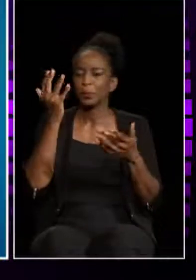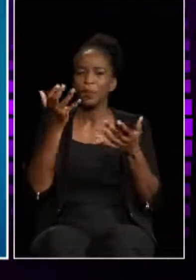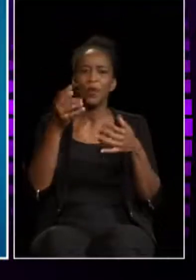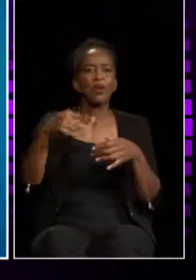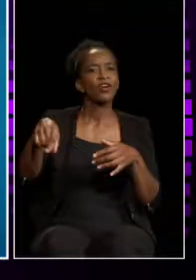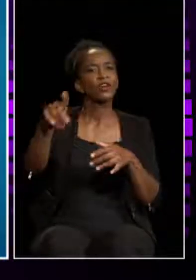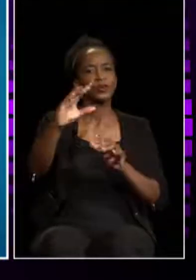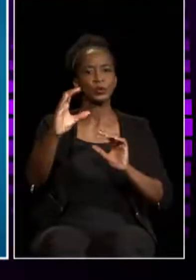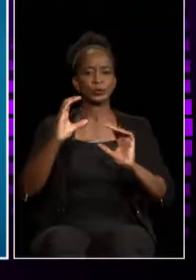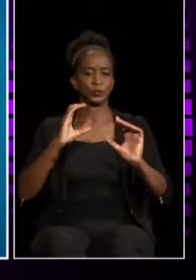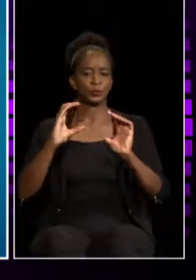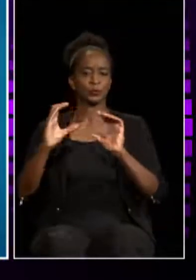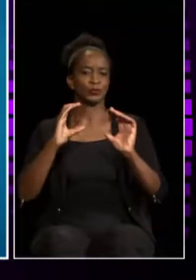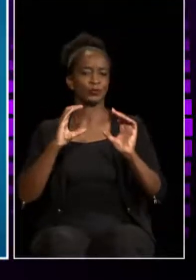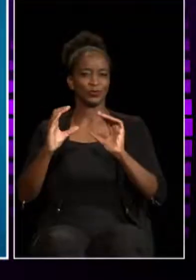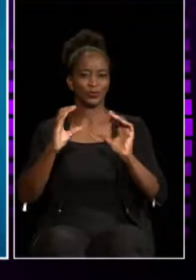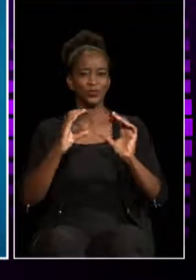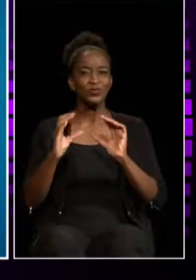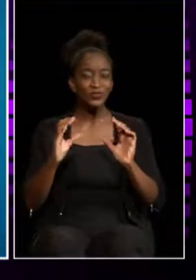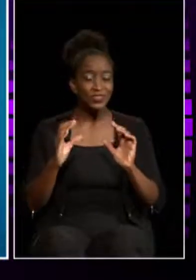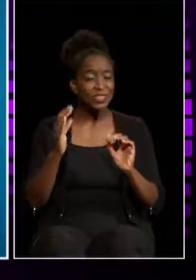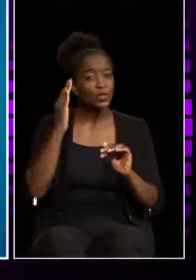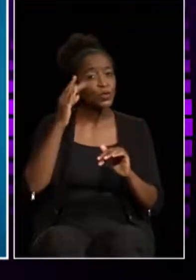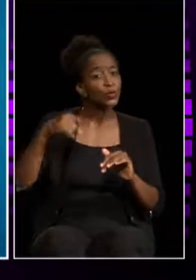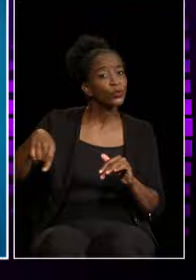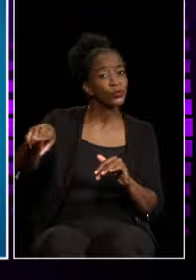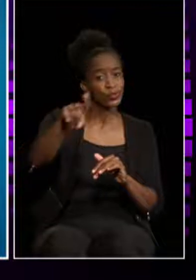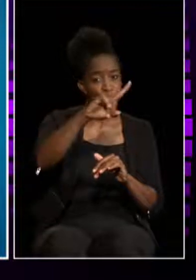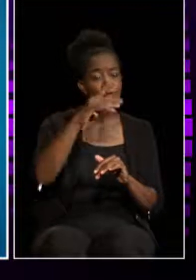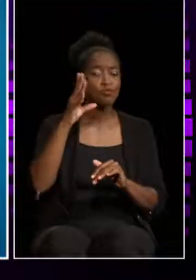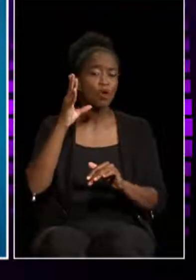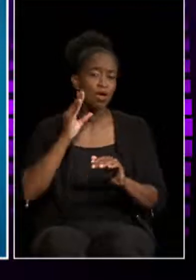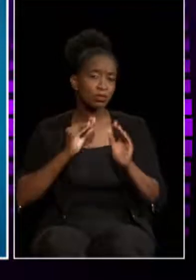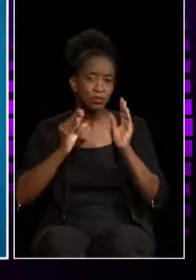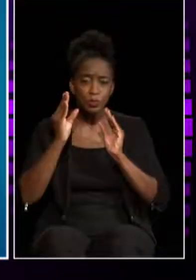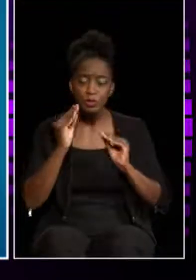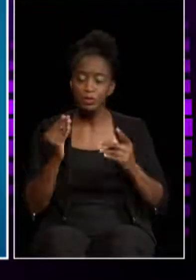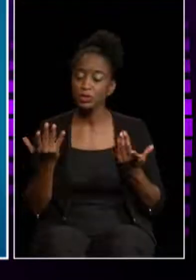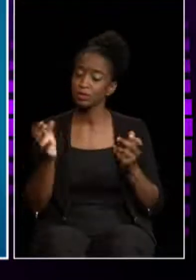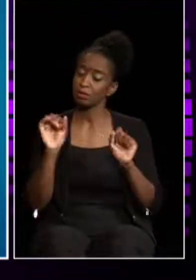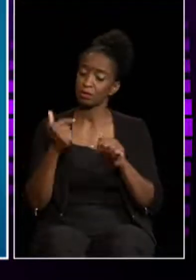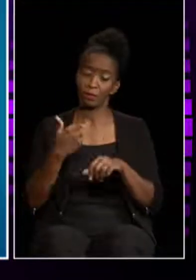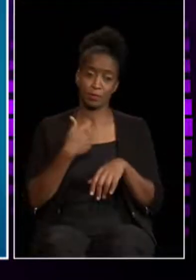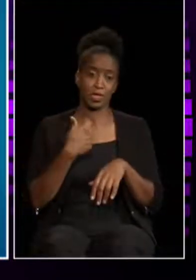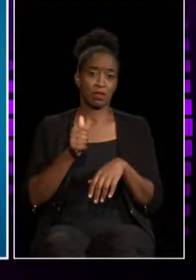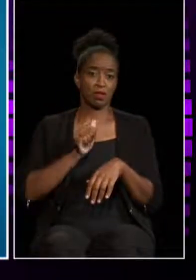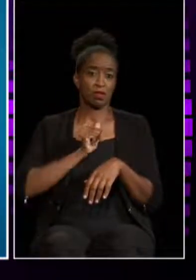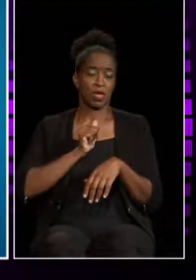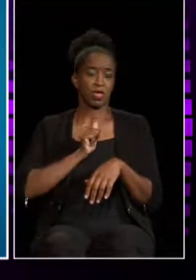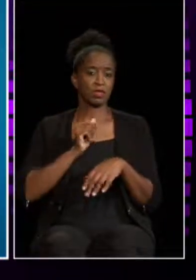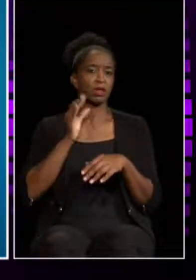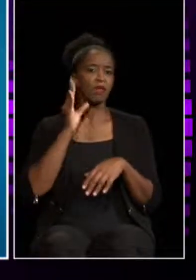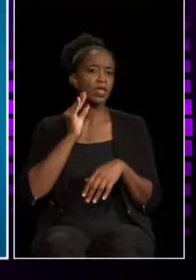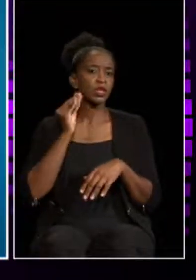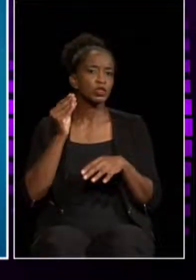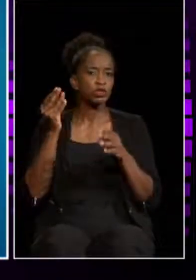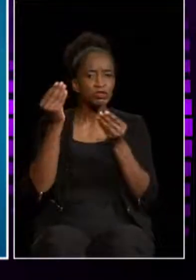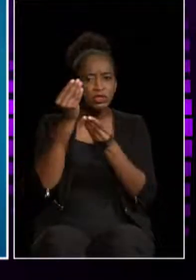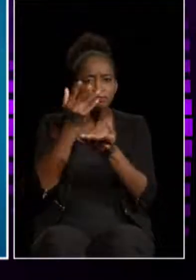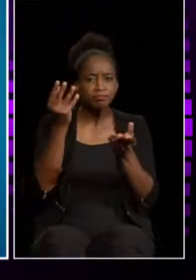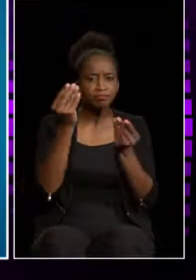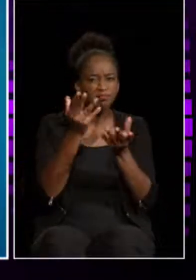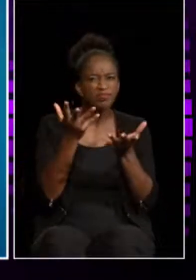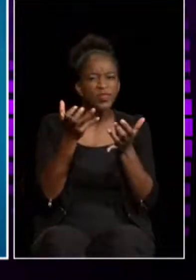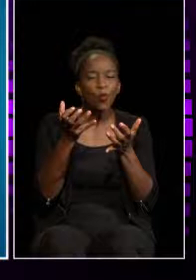share my stories, but I also want to hear from your stories in the comment section. I realized today too that a lot of